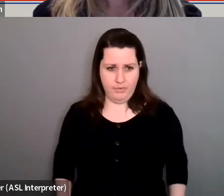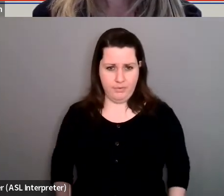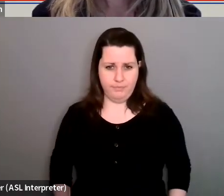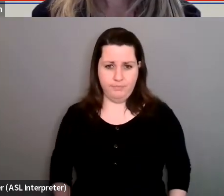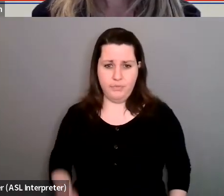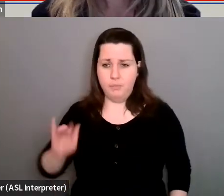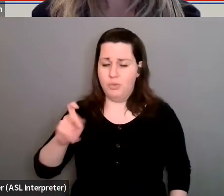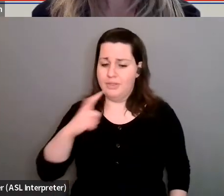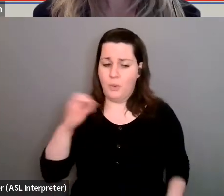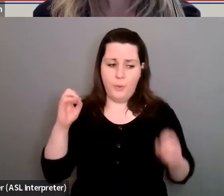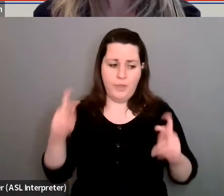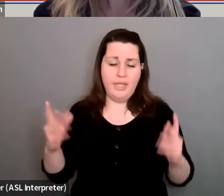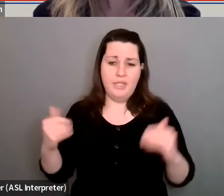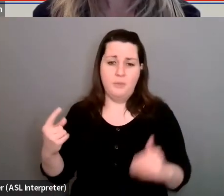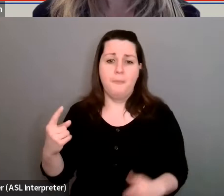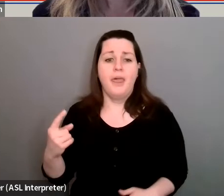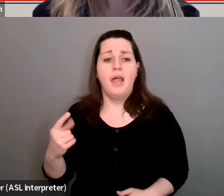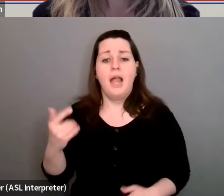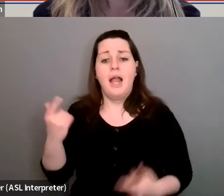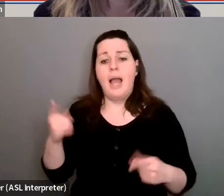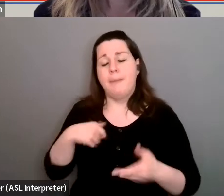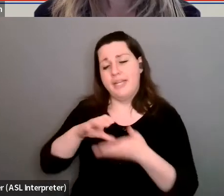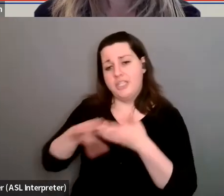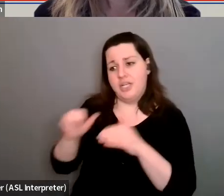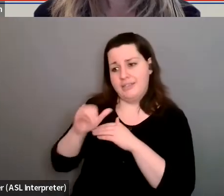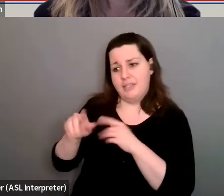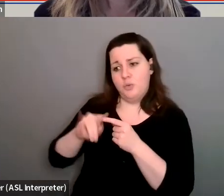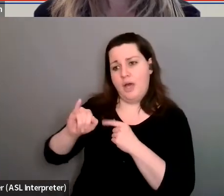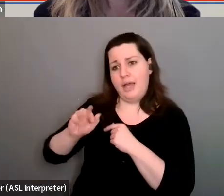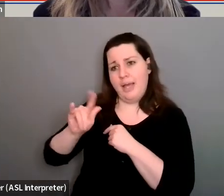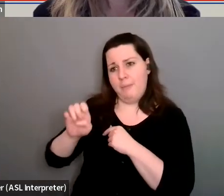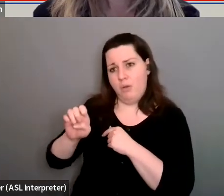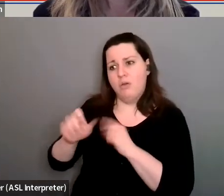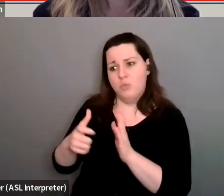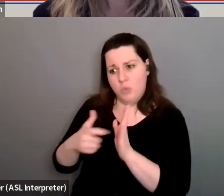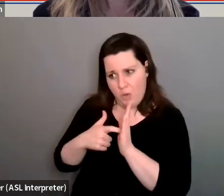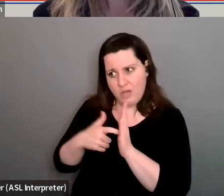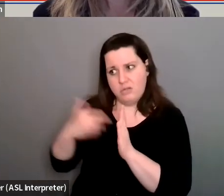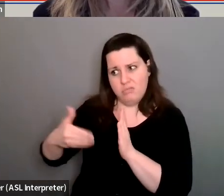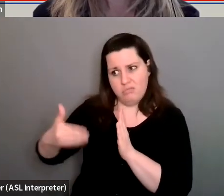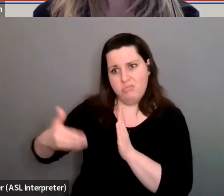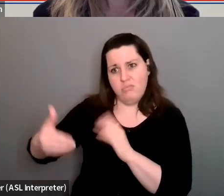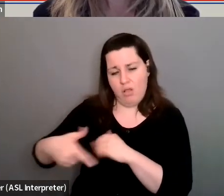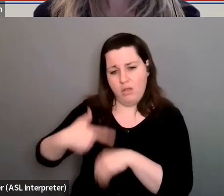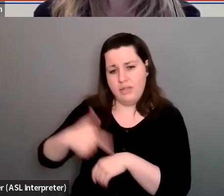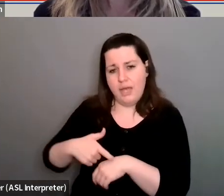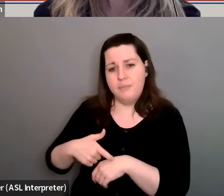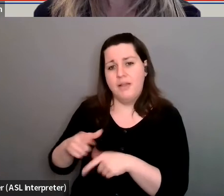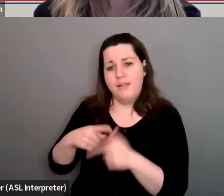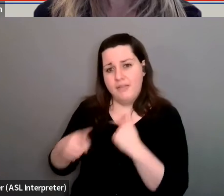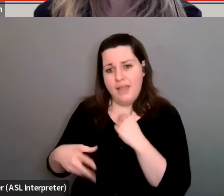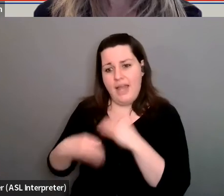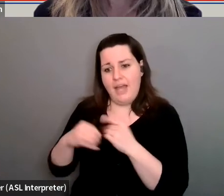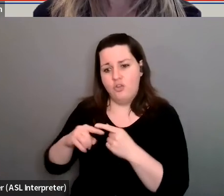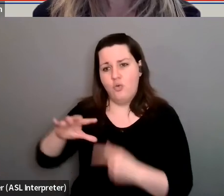Okay, next question. When I send a check to IAble, it takes quite a while before it is added to the Fifth Third Bank